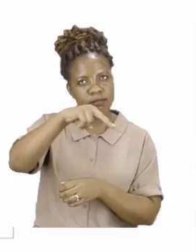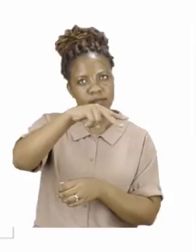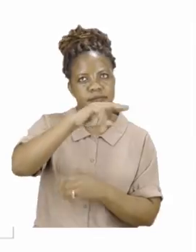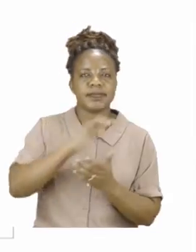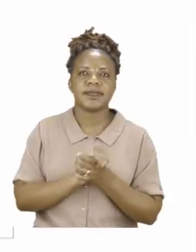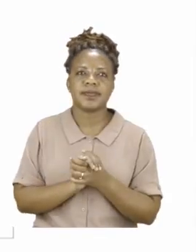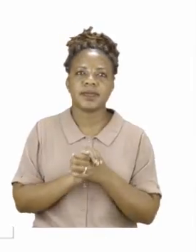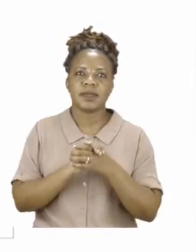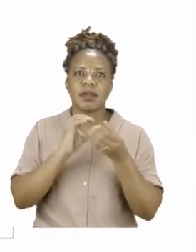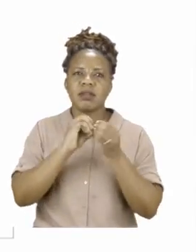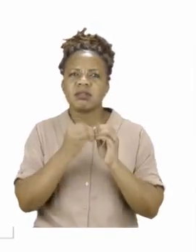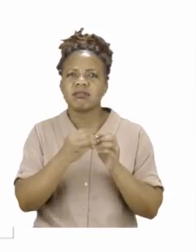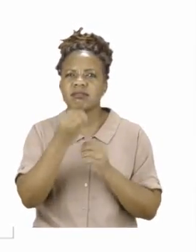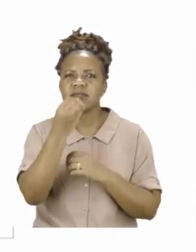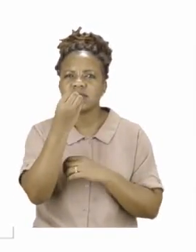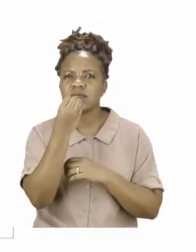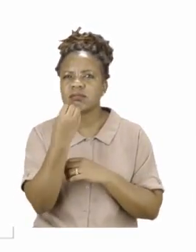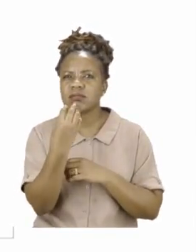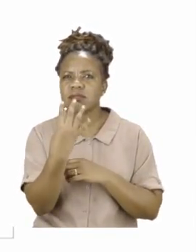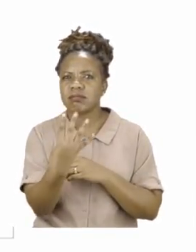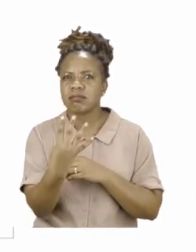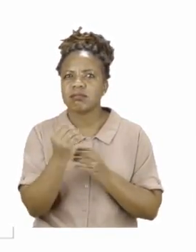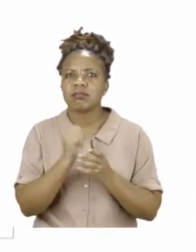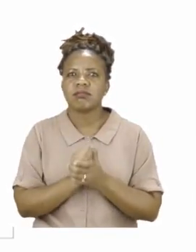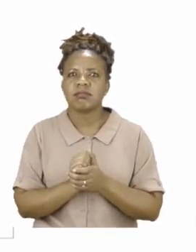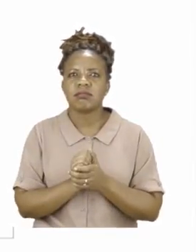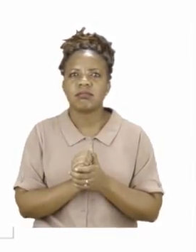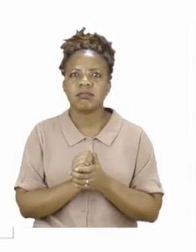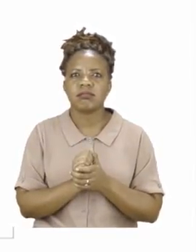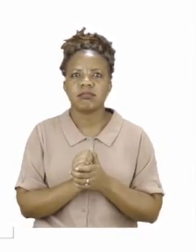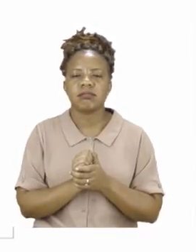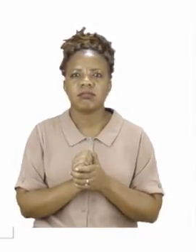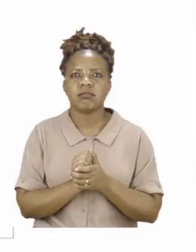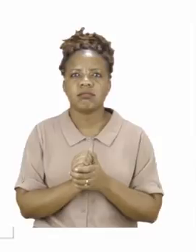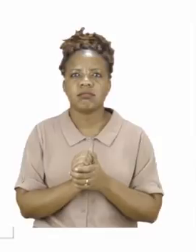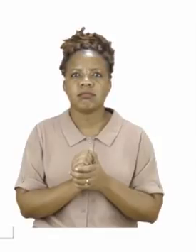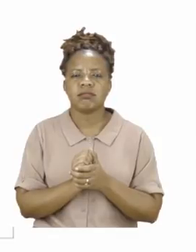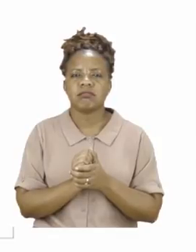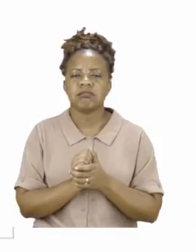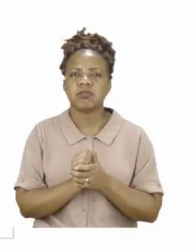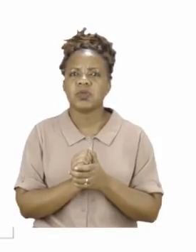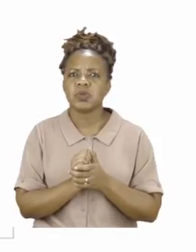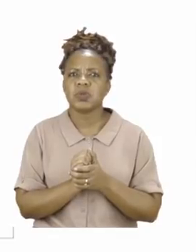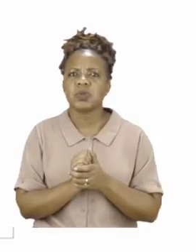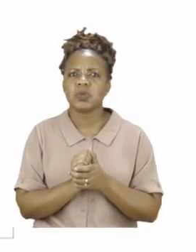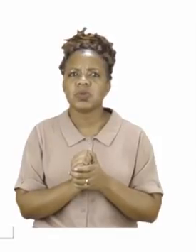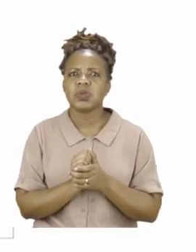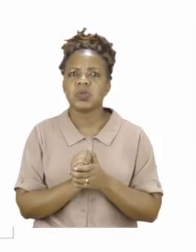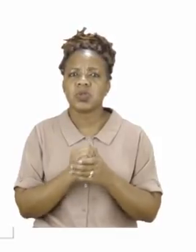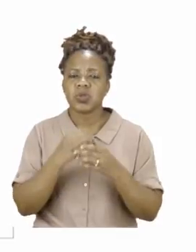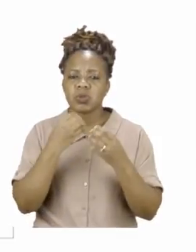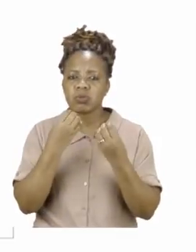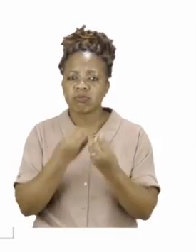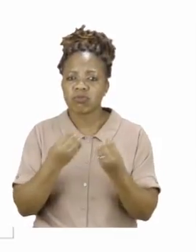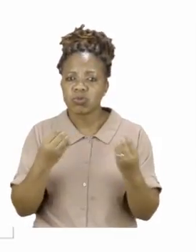4. It says, how many children came on the school bus? Now let's